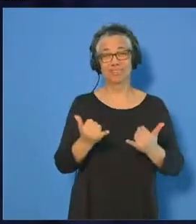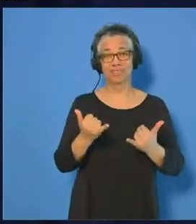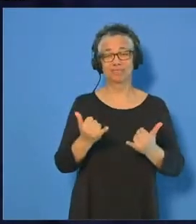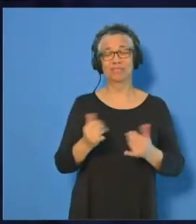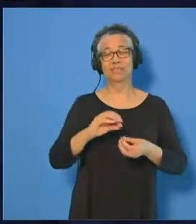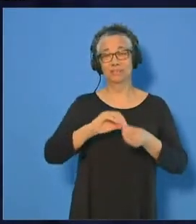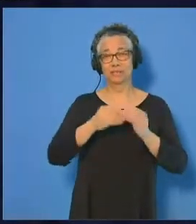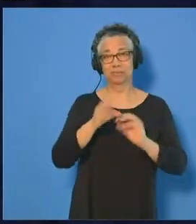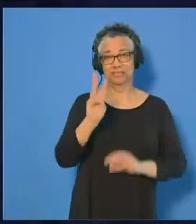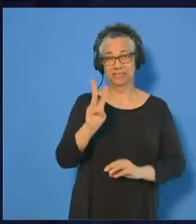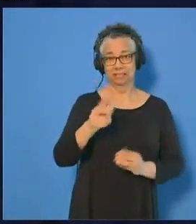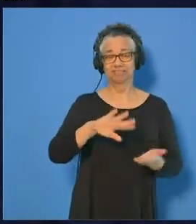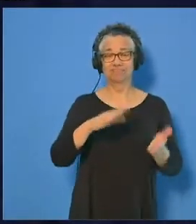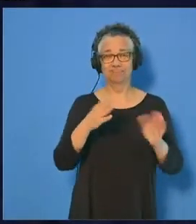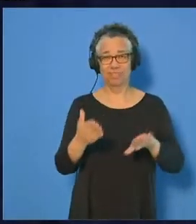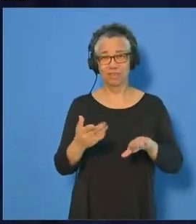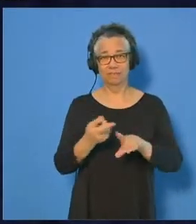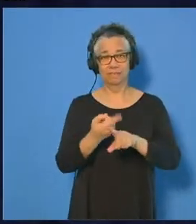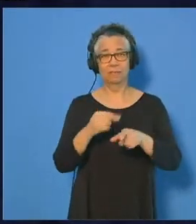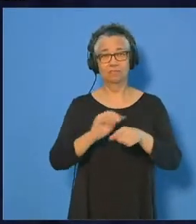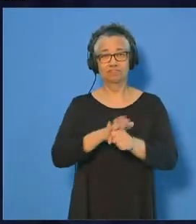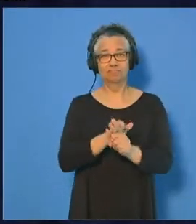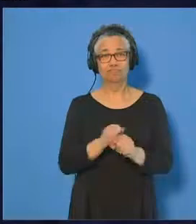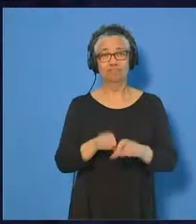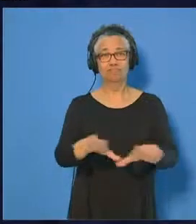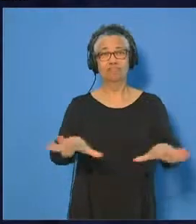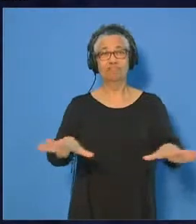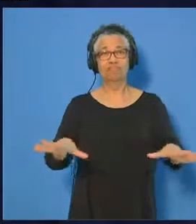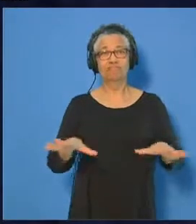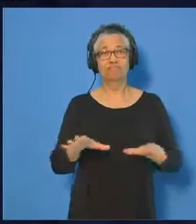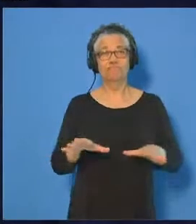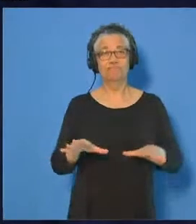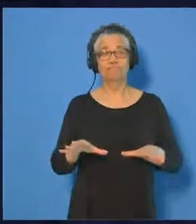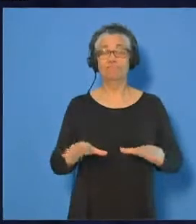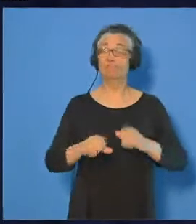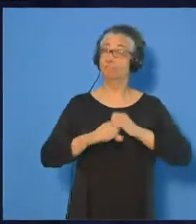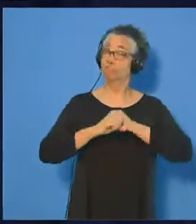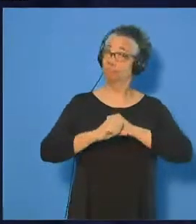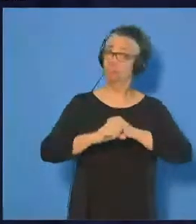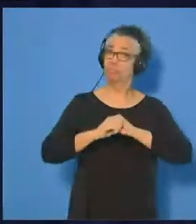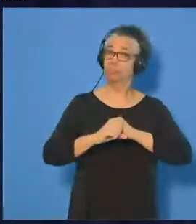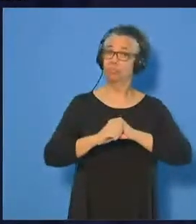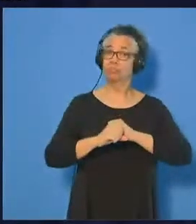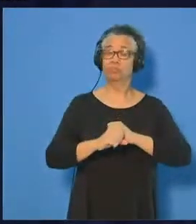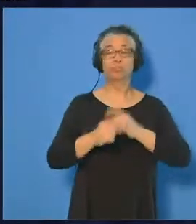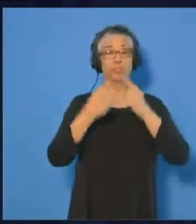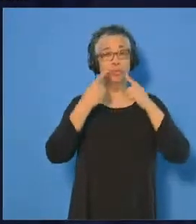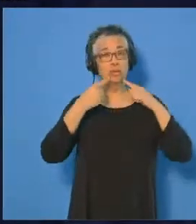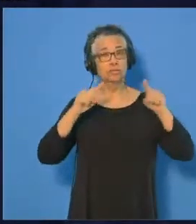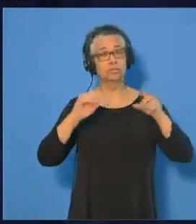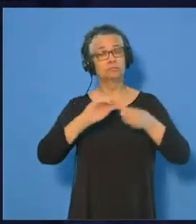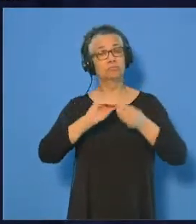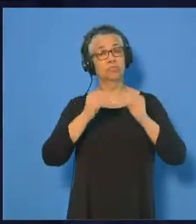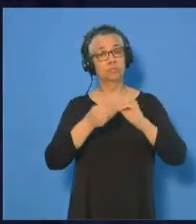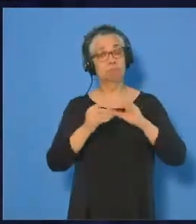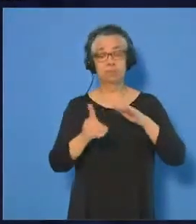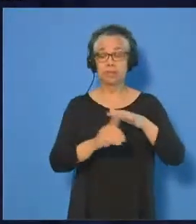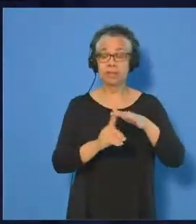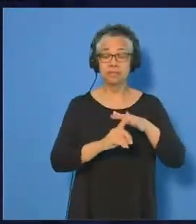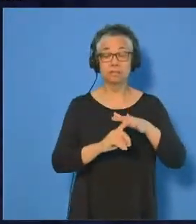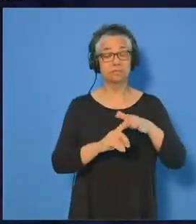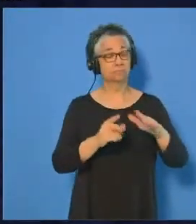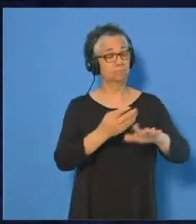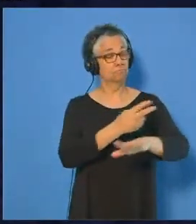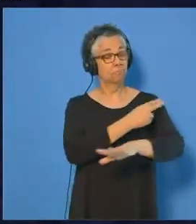of COVID-19. At our press conferences, we announced the numbers of cases, the numbers of hospitalized,